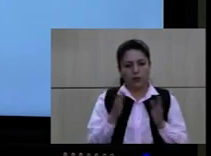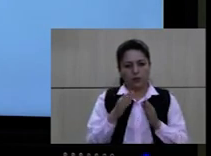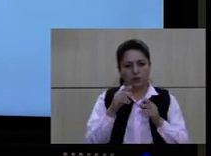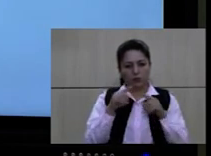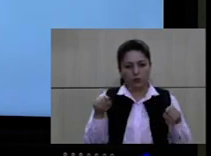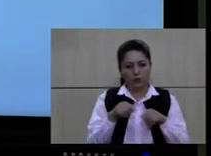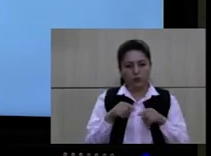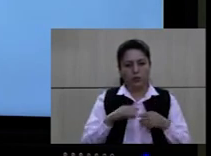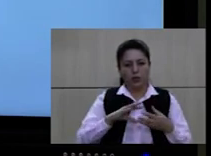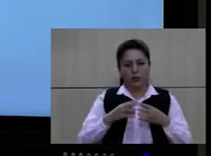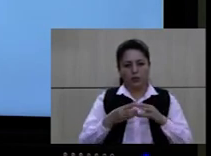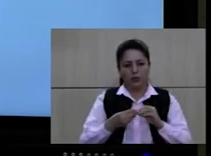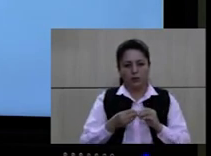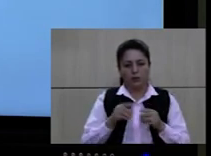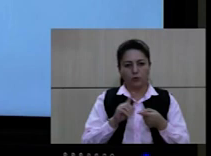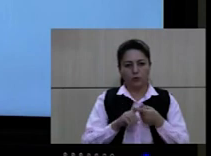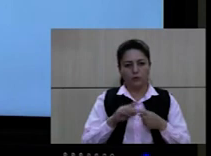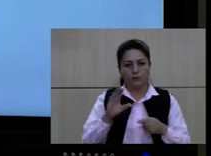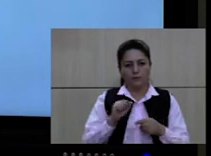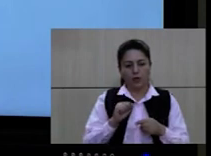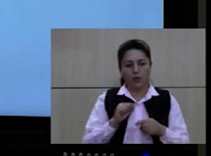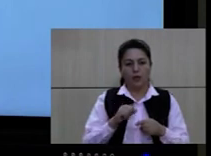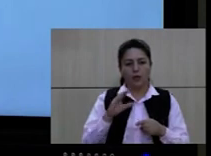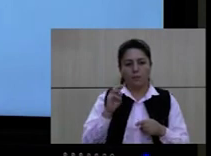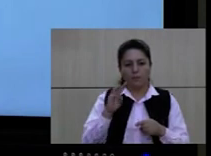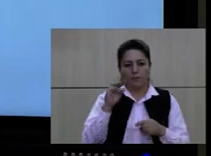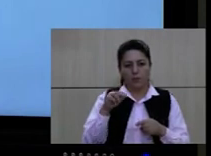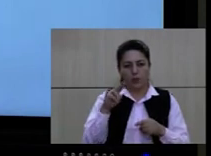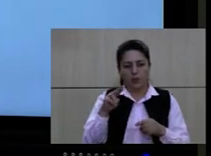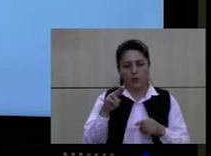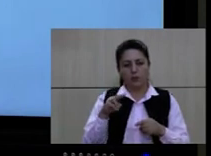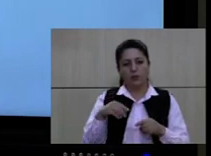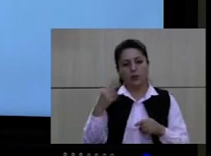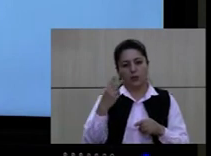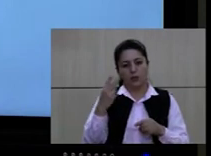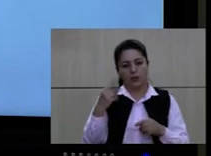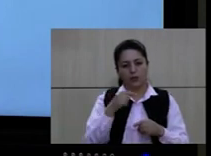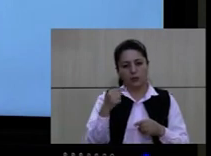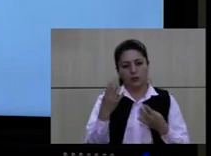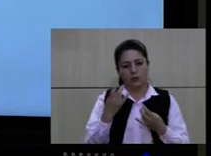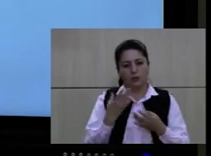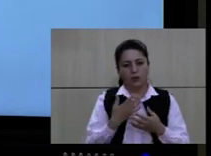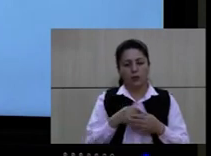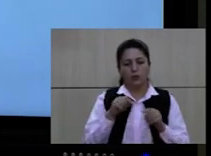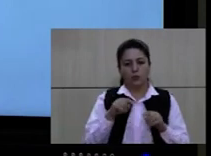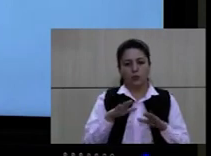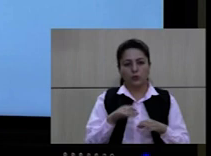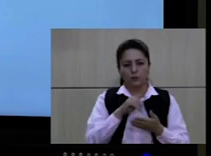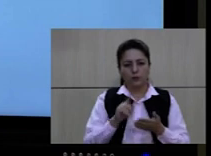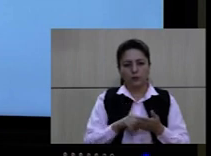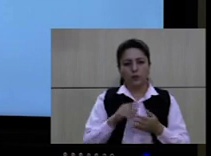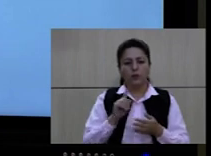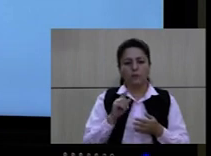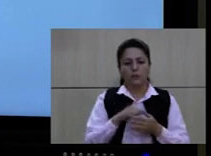perimetrini yig'indisini qo'shamiz va medianani ikkilanganini ayirib tashlashimiz kerak. Shu o'rinda savol,